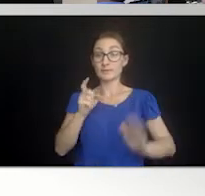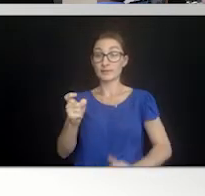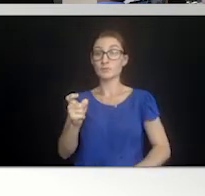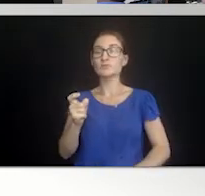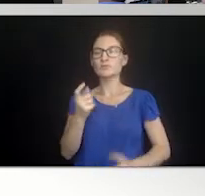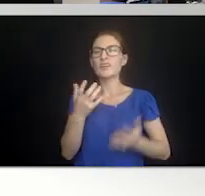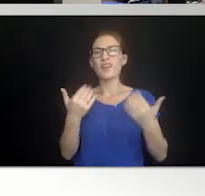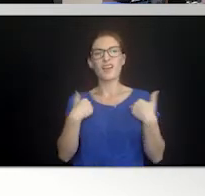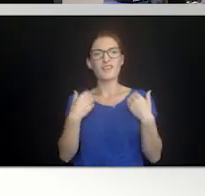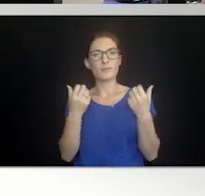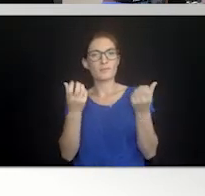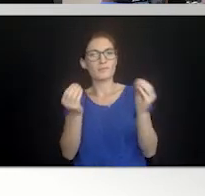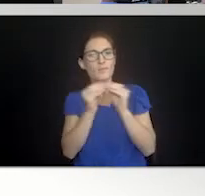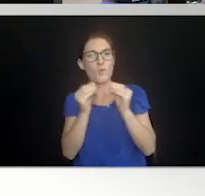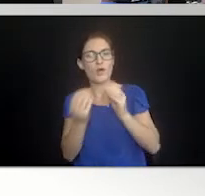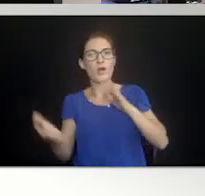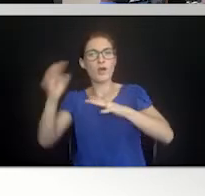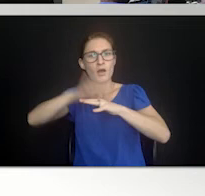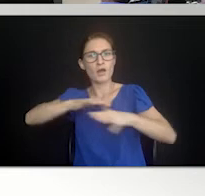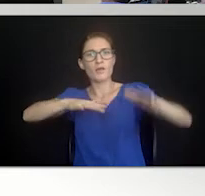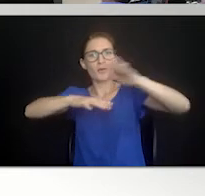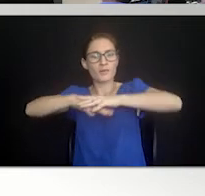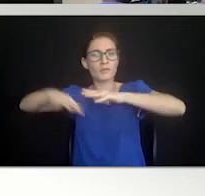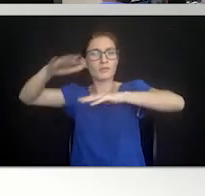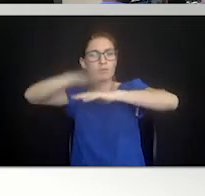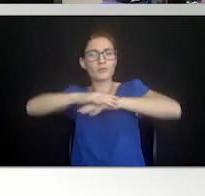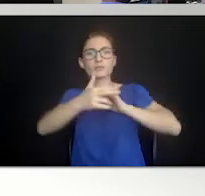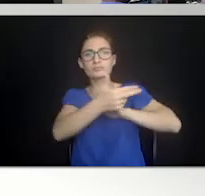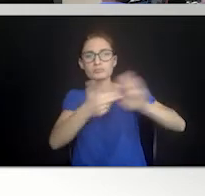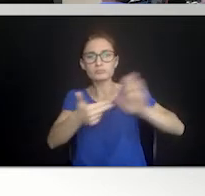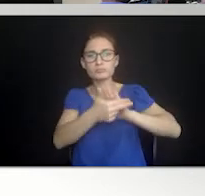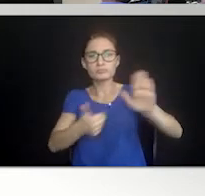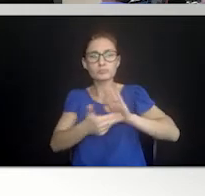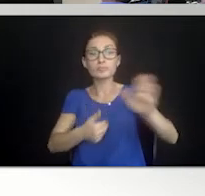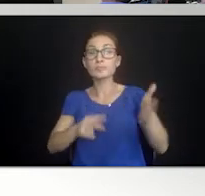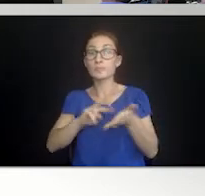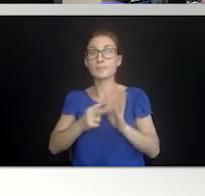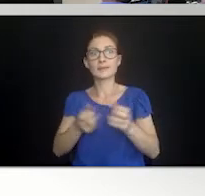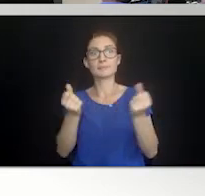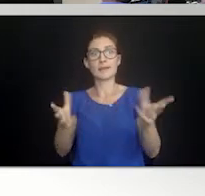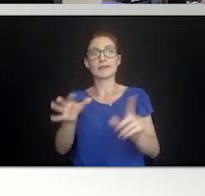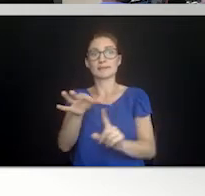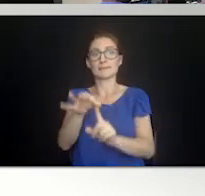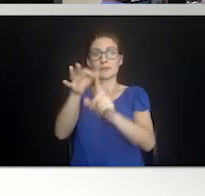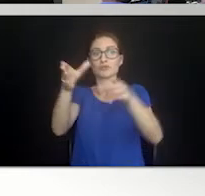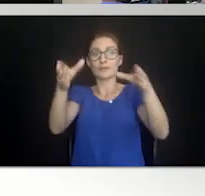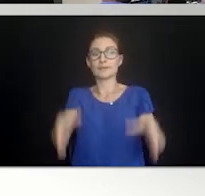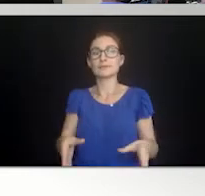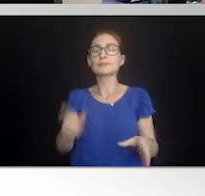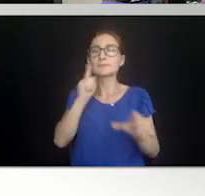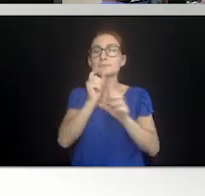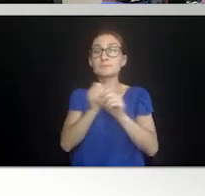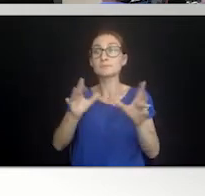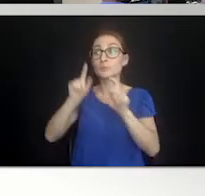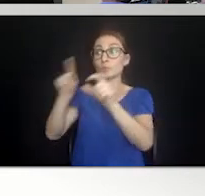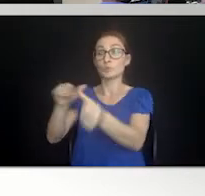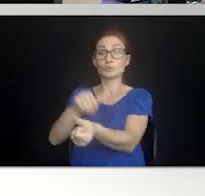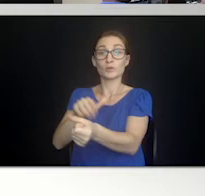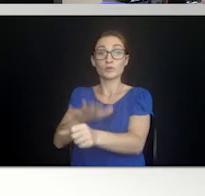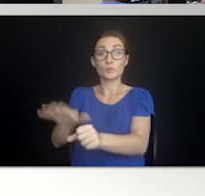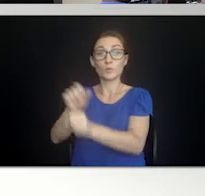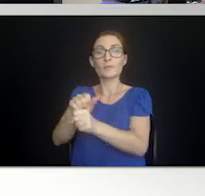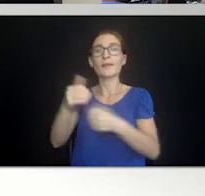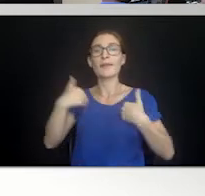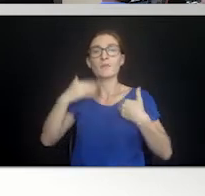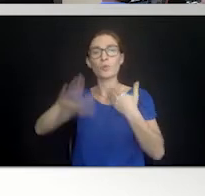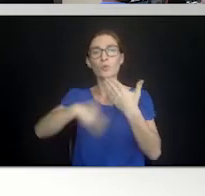diagnosis comes with comorbidities, and that comes with a number of specialists. Imagine being able to go to a doctor appointment and have